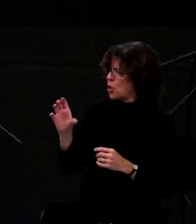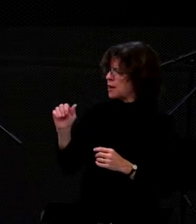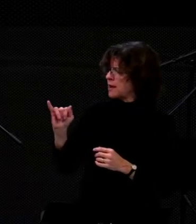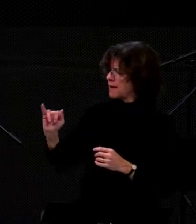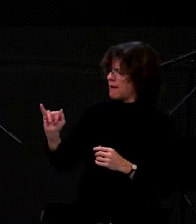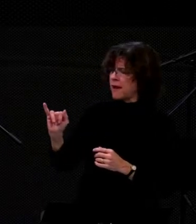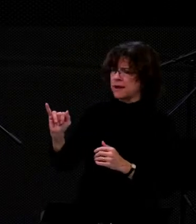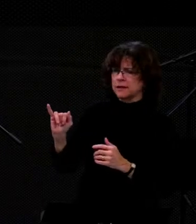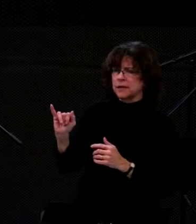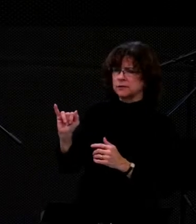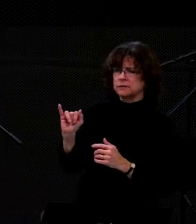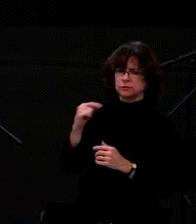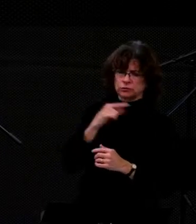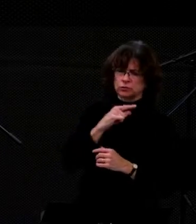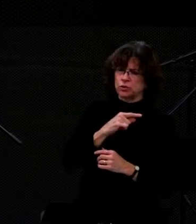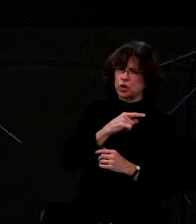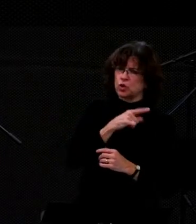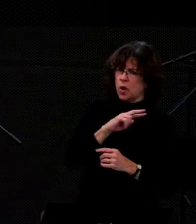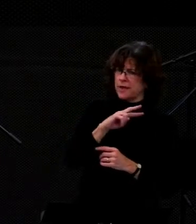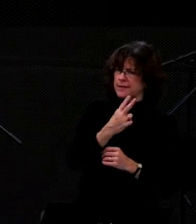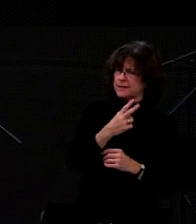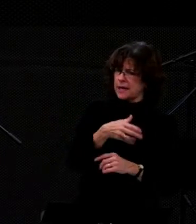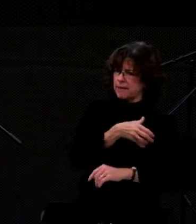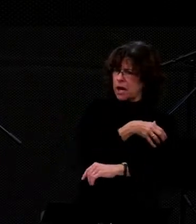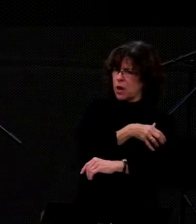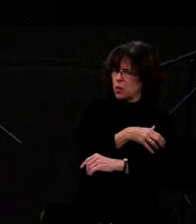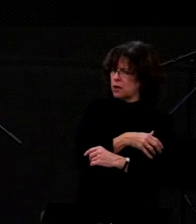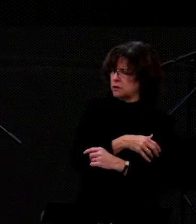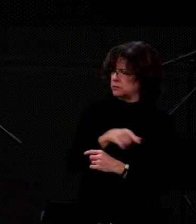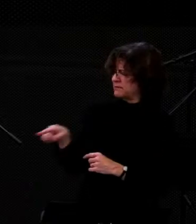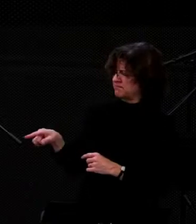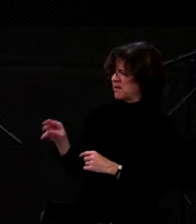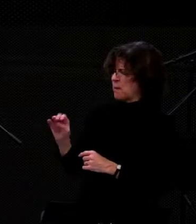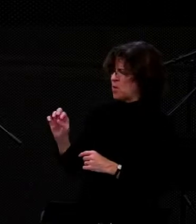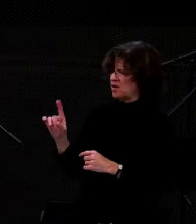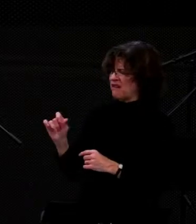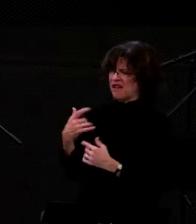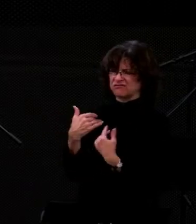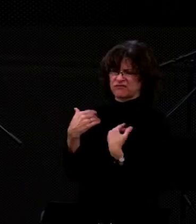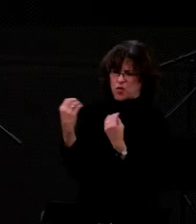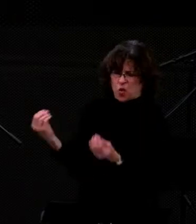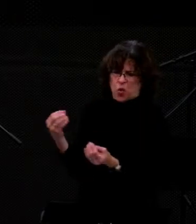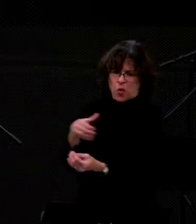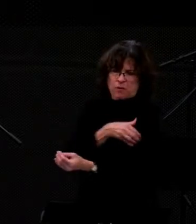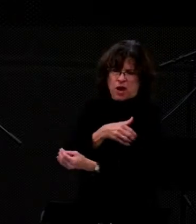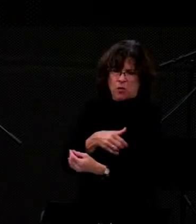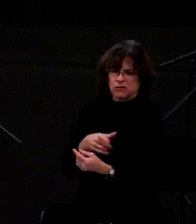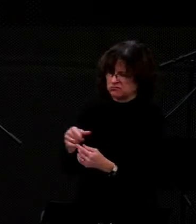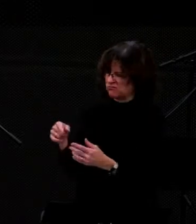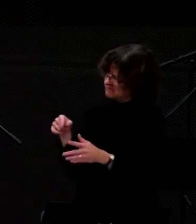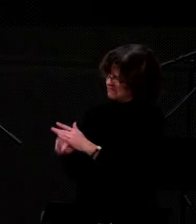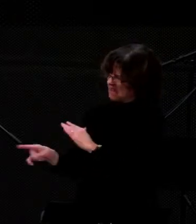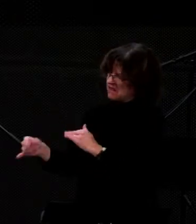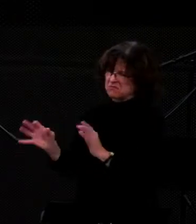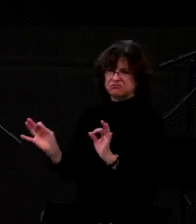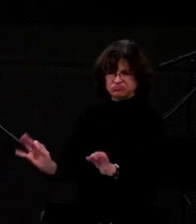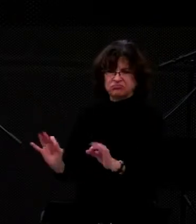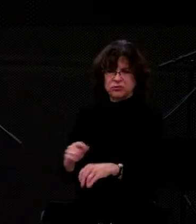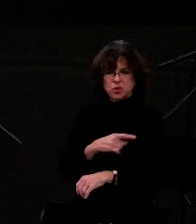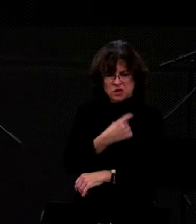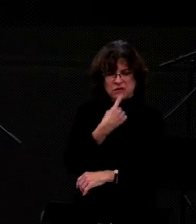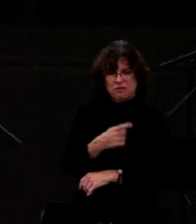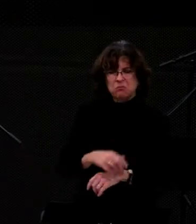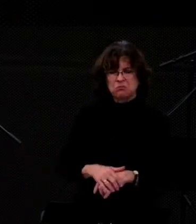orders people around. But Haman is in such a position of prominence and power, and he's already had his way with the king, that she says, "You tell him what to